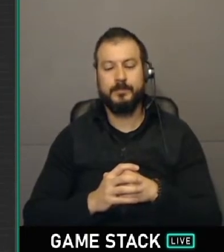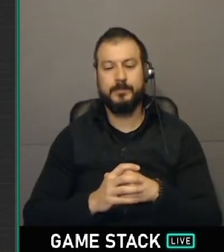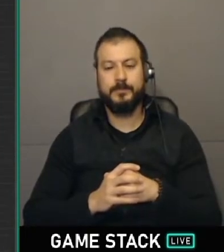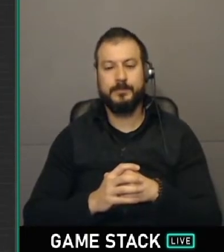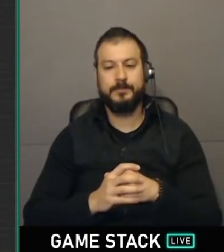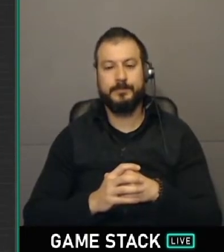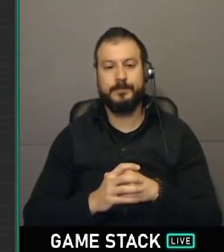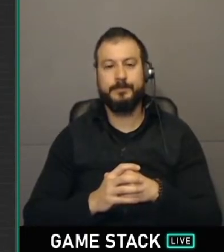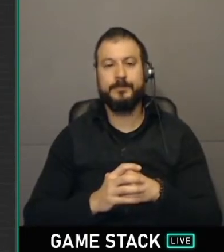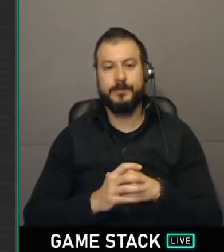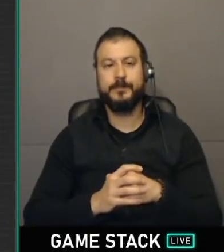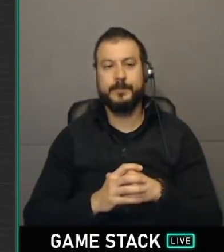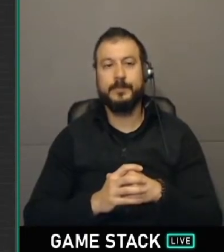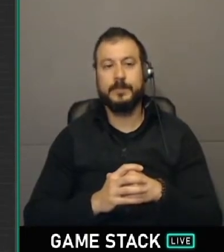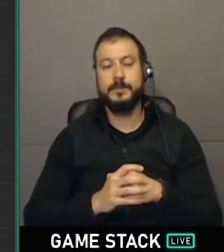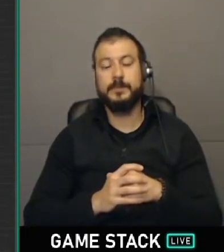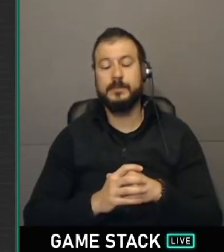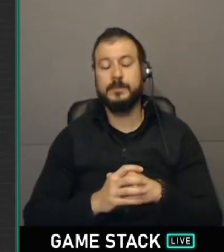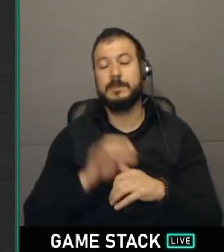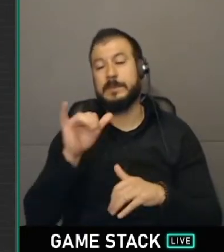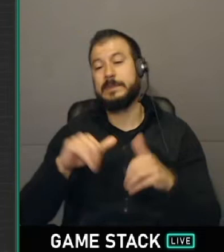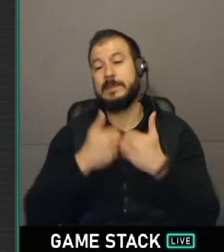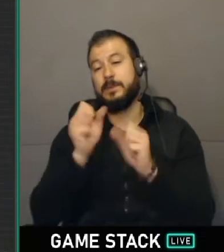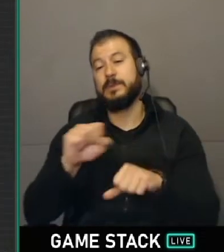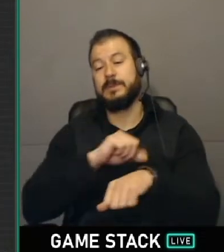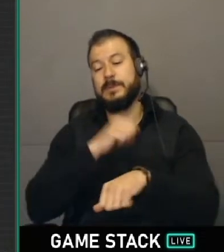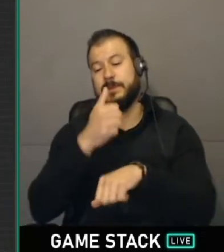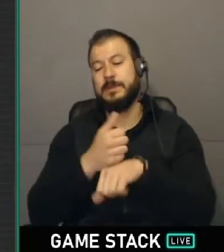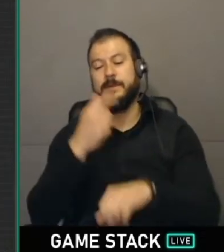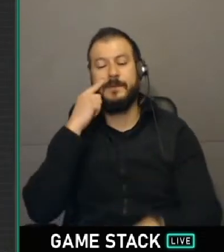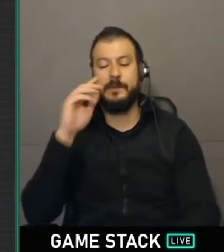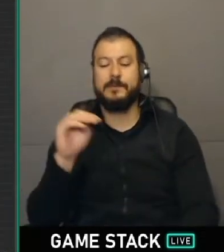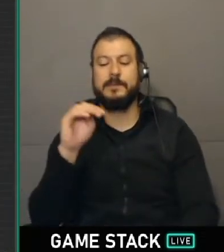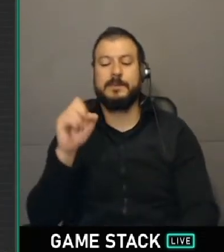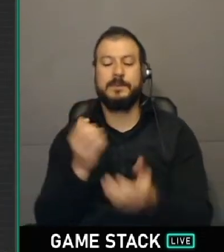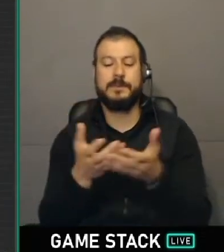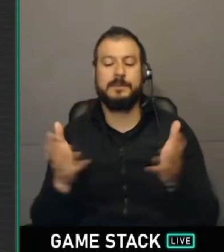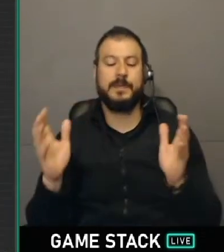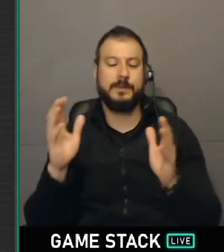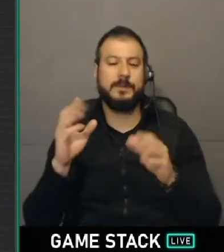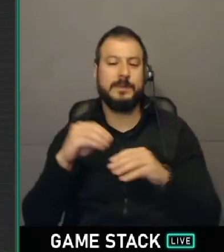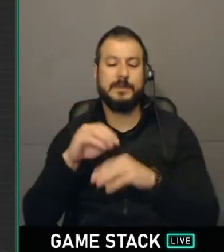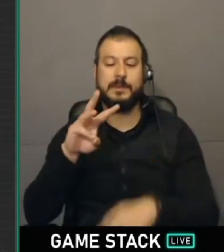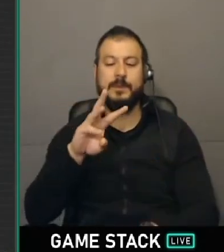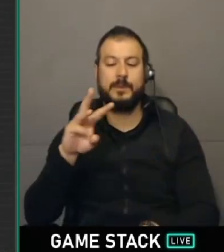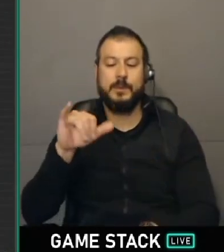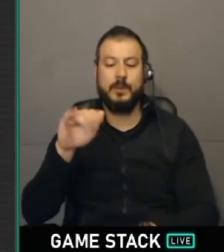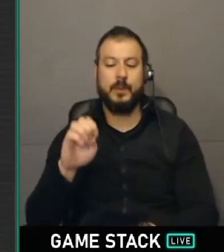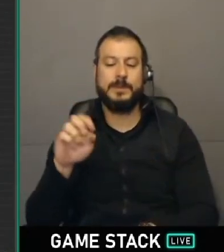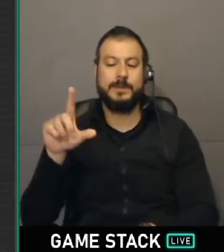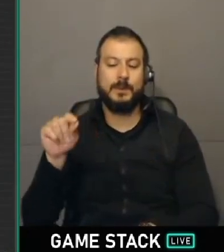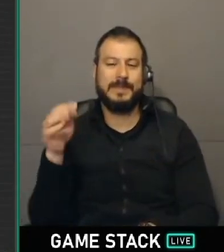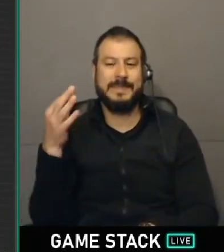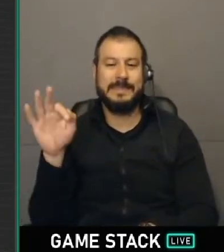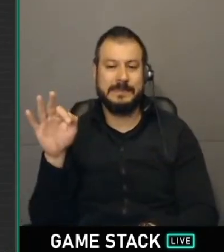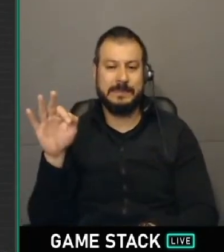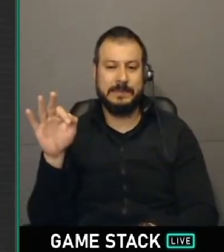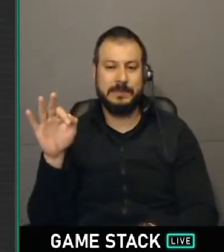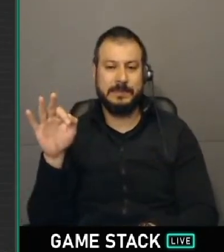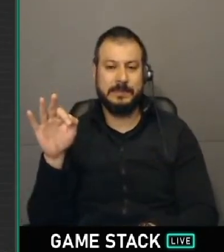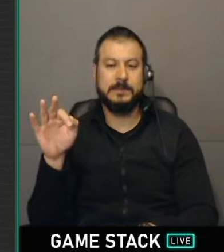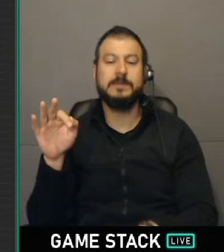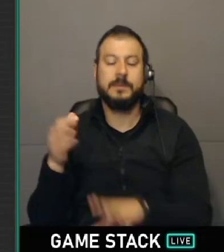And so that's how you can set up for the Microsoft Spatial Sound platform in WISE 2019 and